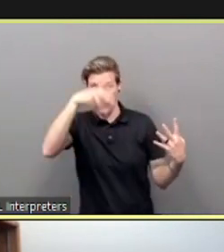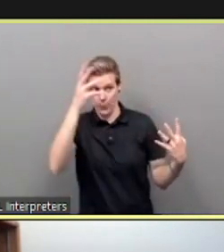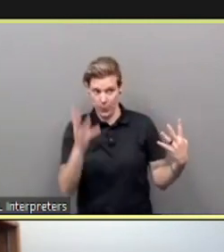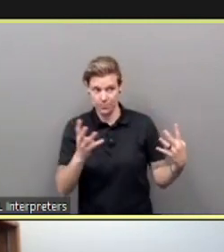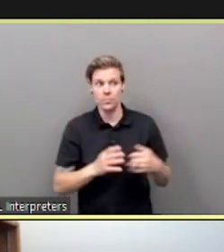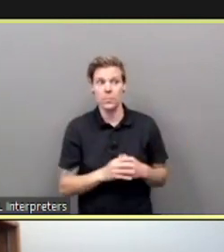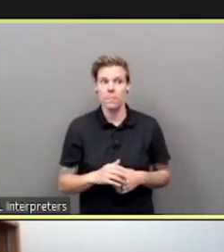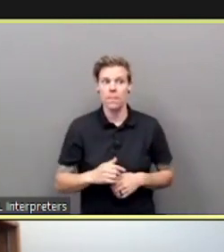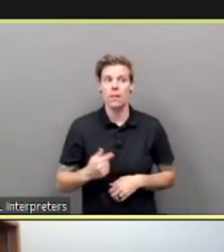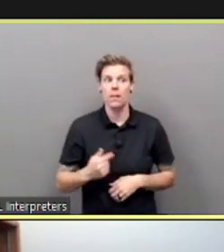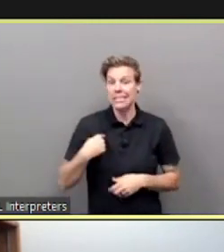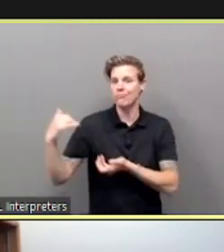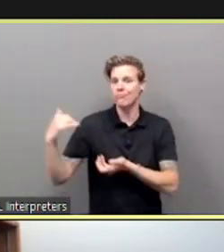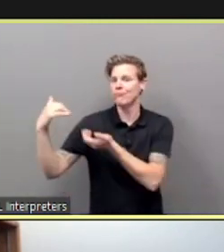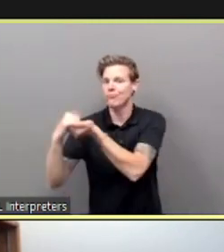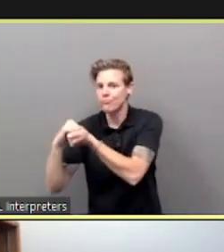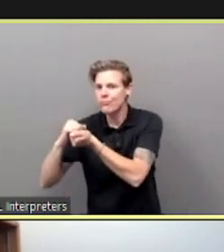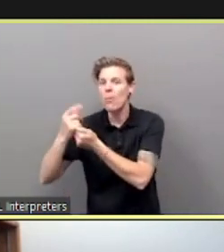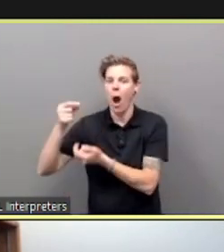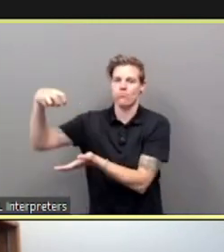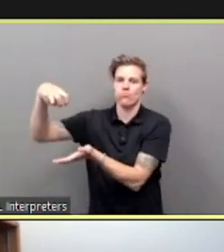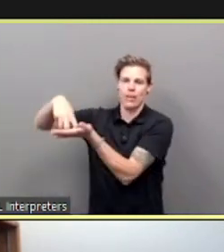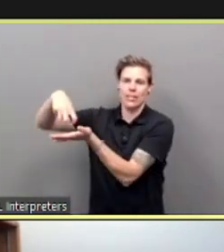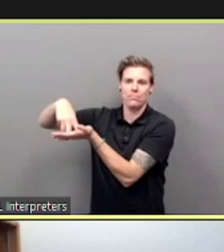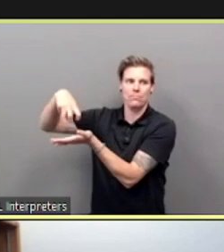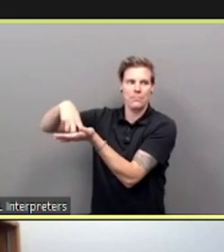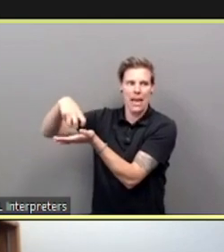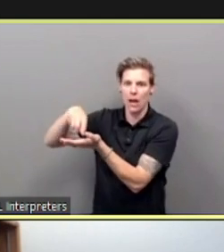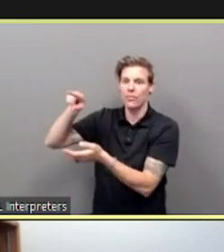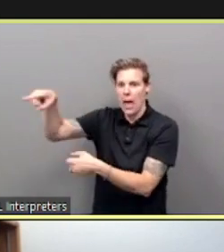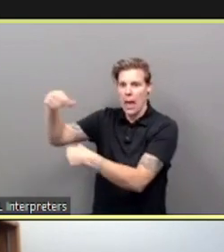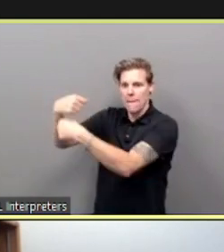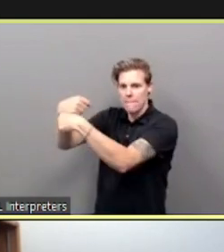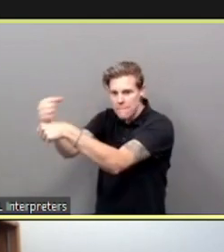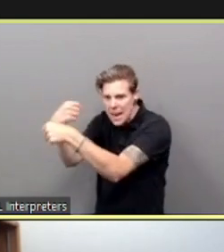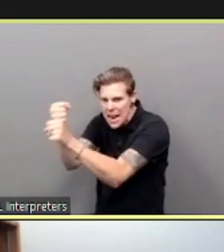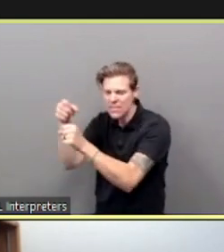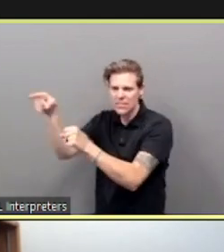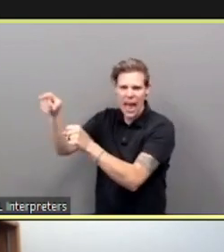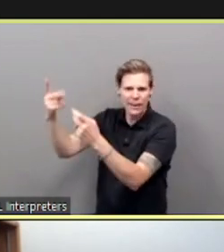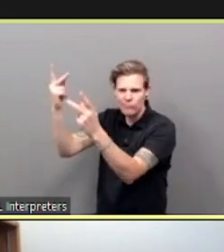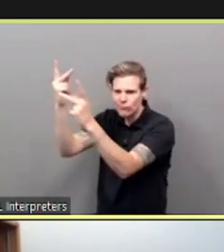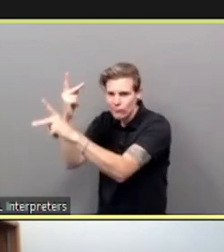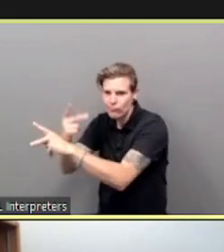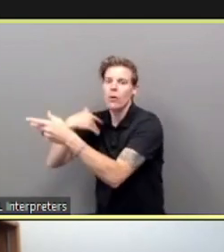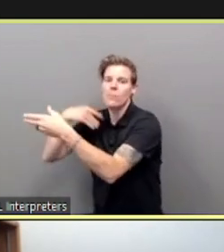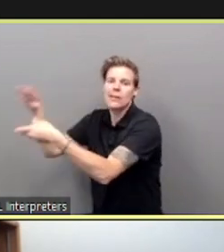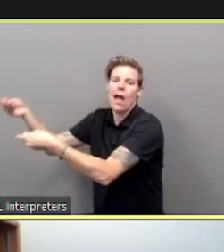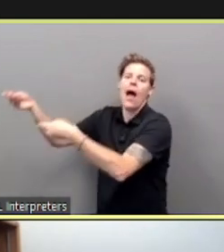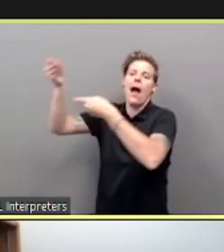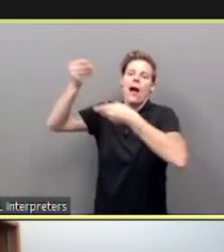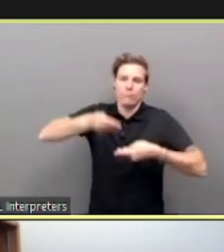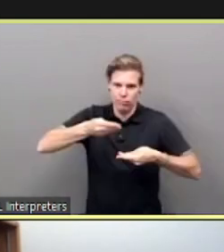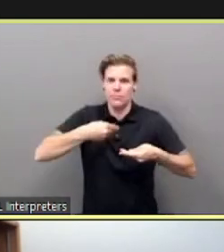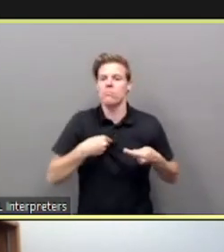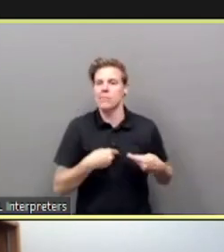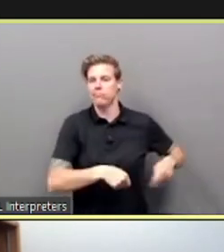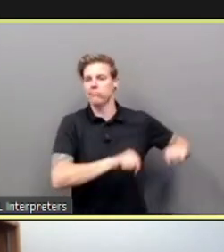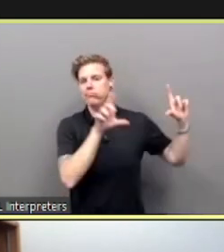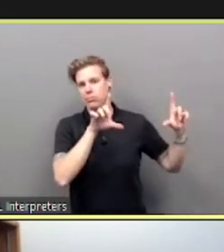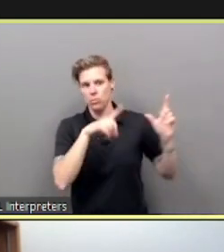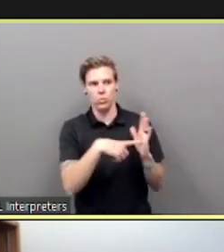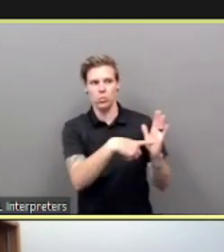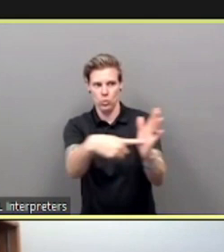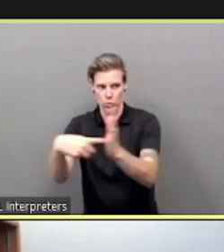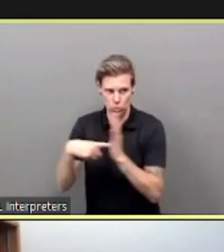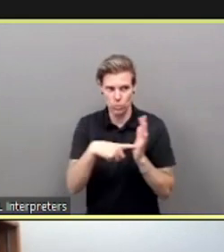Presbyterian Modeling Group. And again, what you can see is that every region experienced a surge